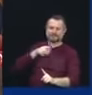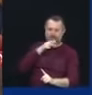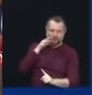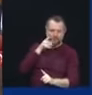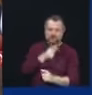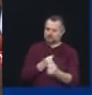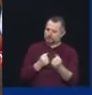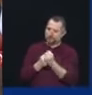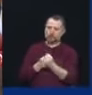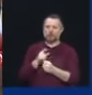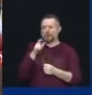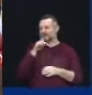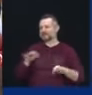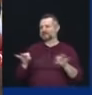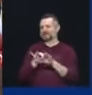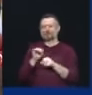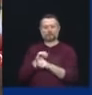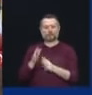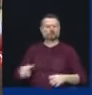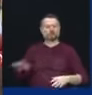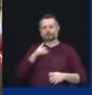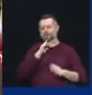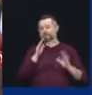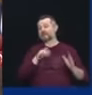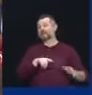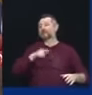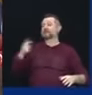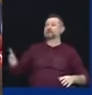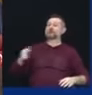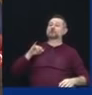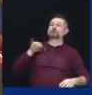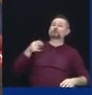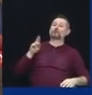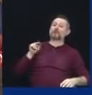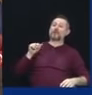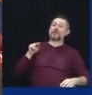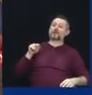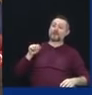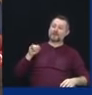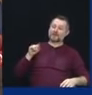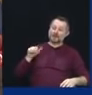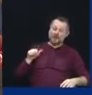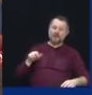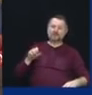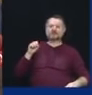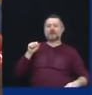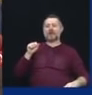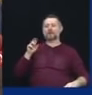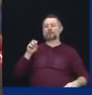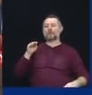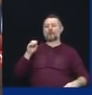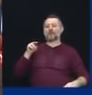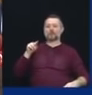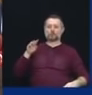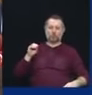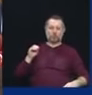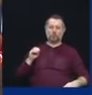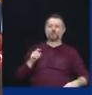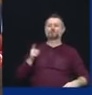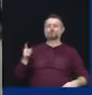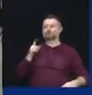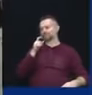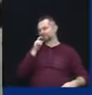workers. Next is Juanita Sarmiento with the Catskill Regional Coordinator of the Rural Migrant